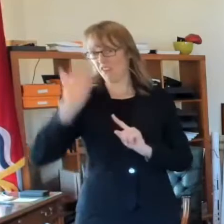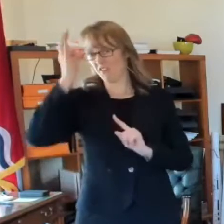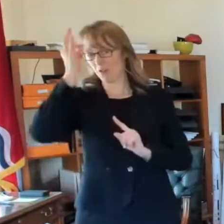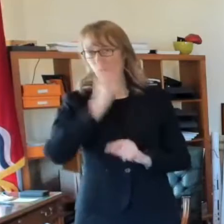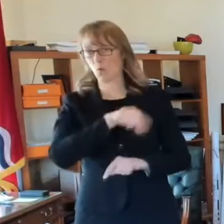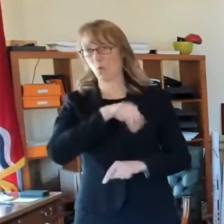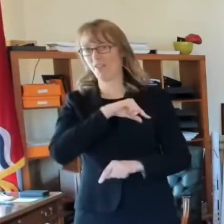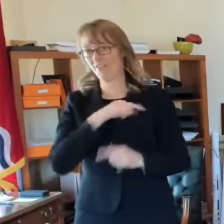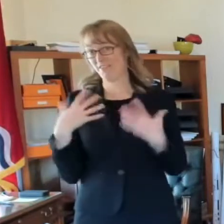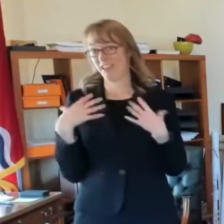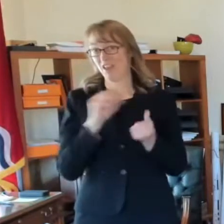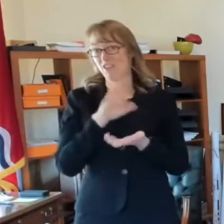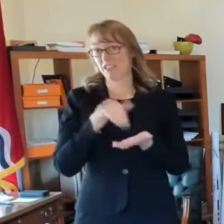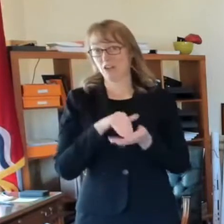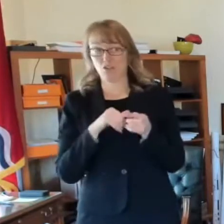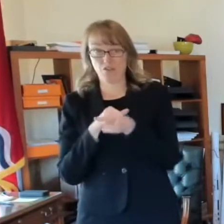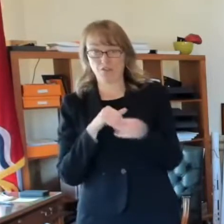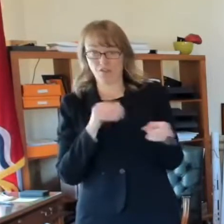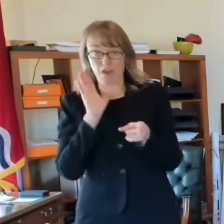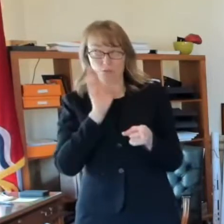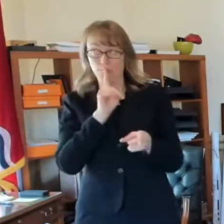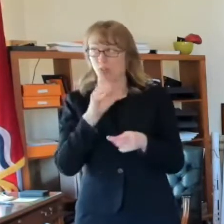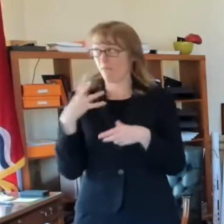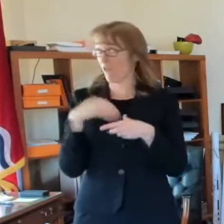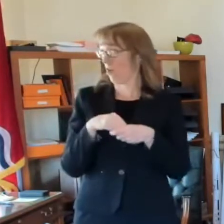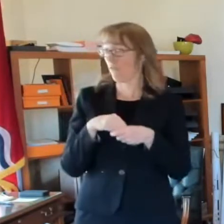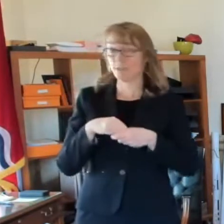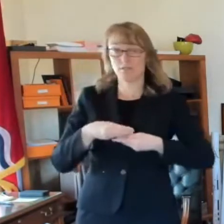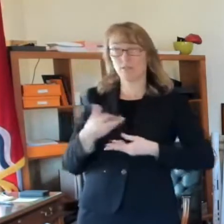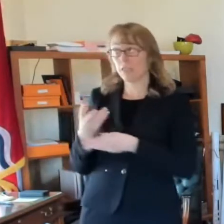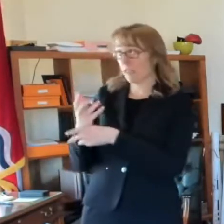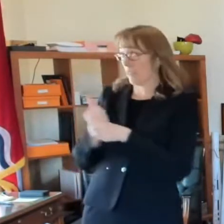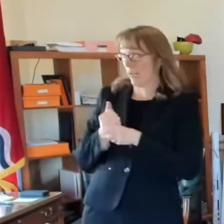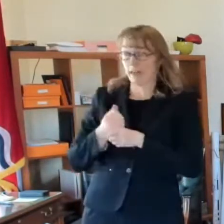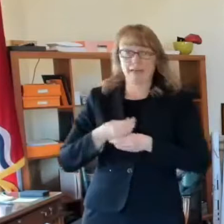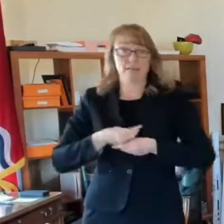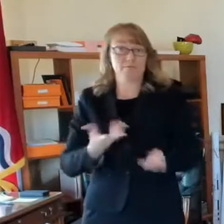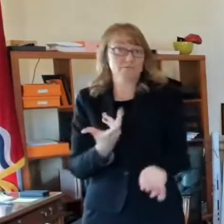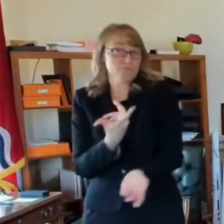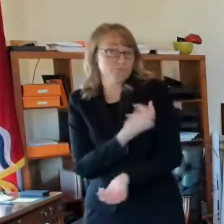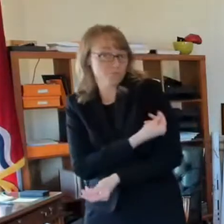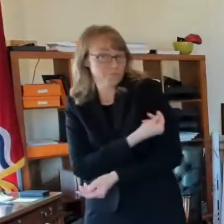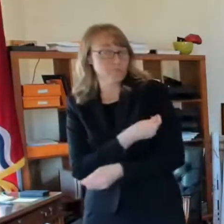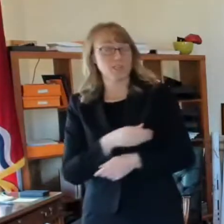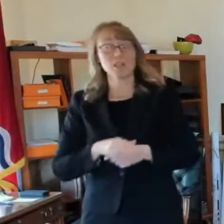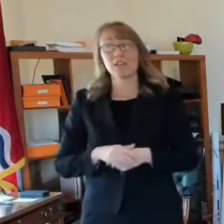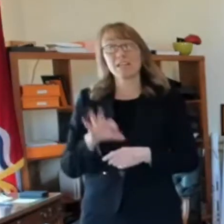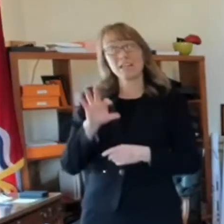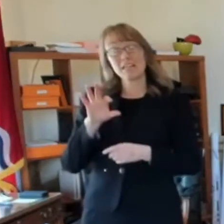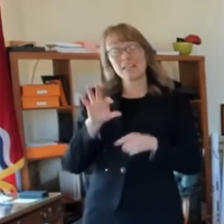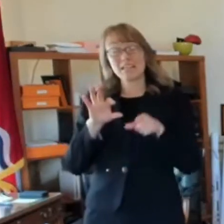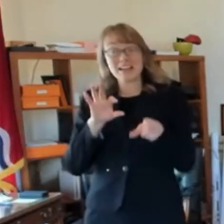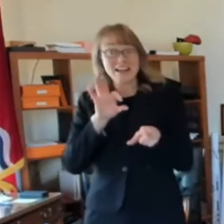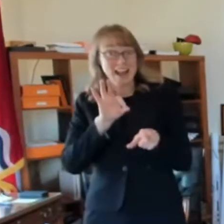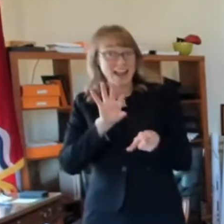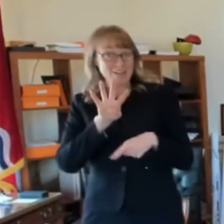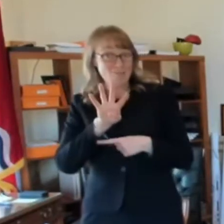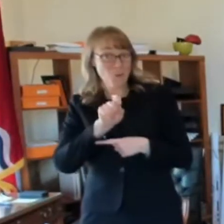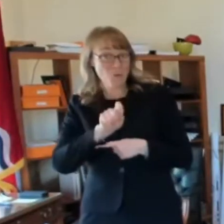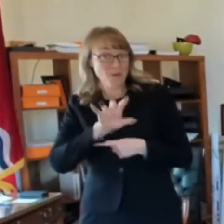that rollout. And 94.5% or 90%, that's good. I hope that